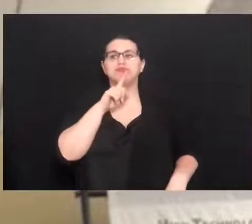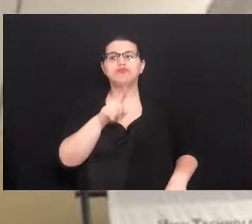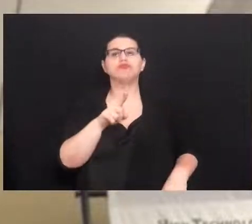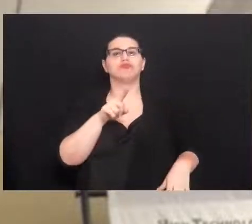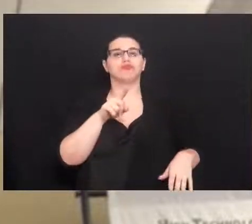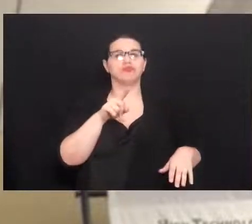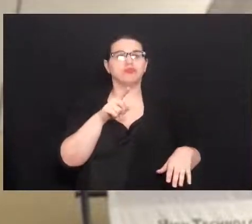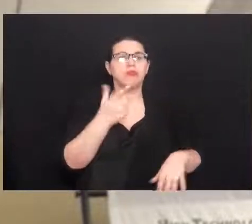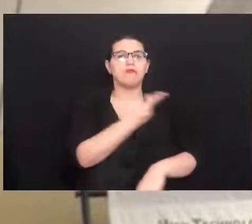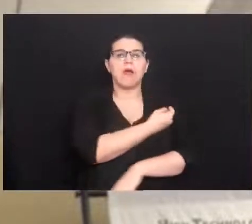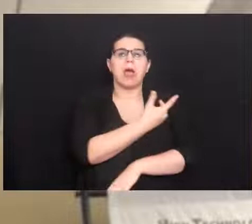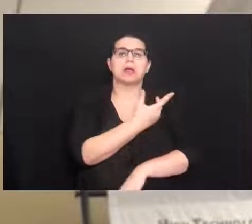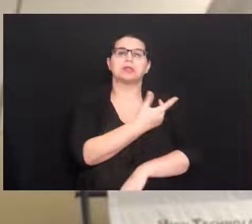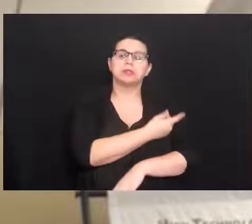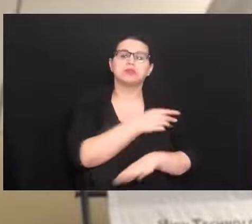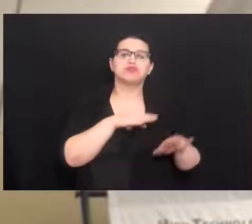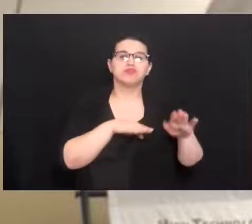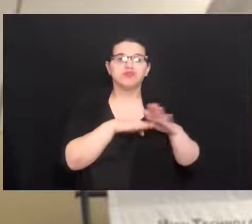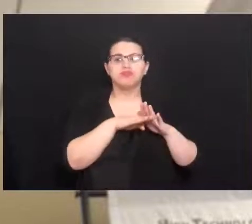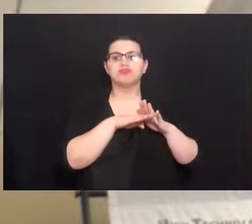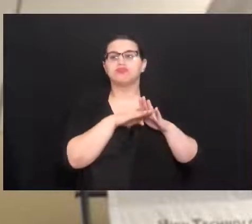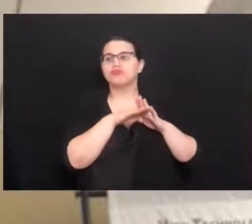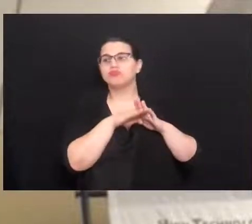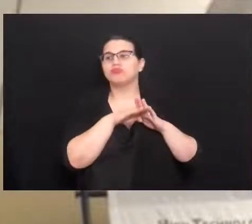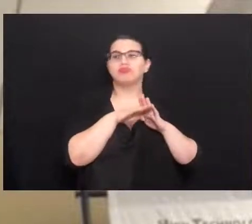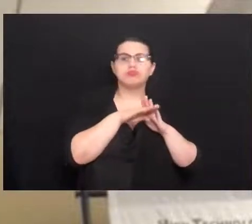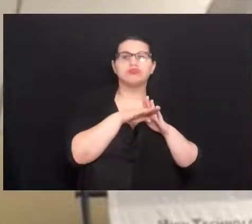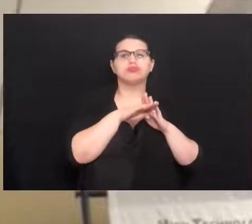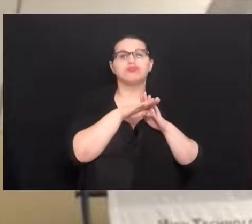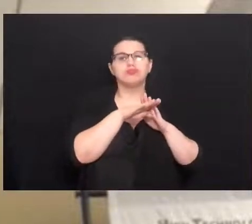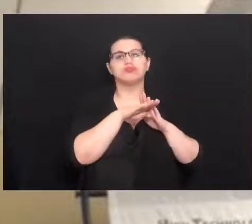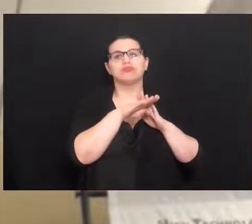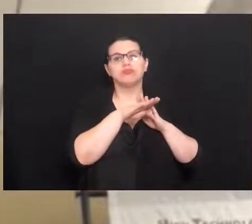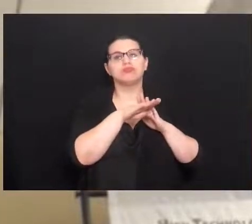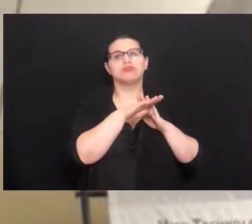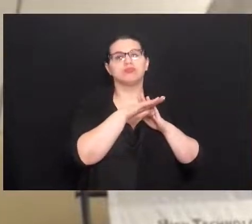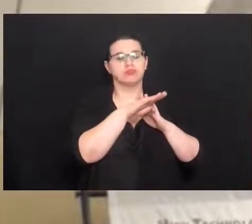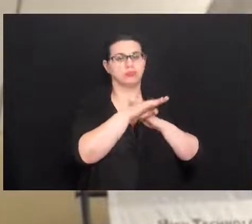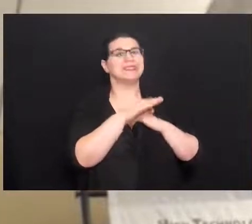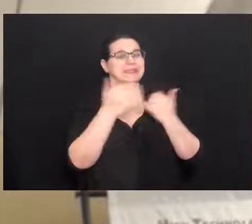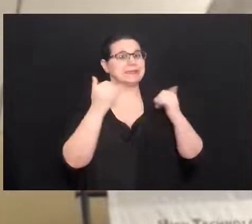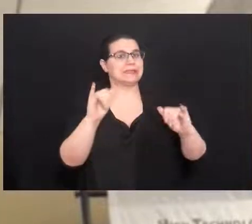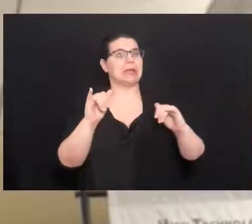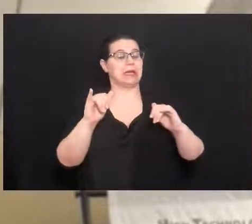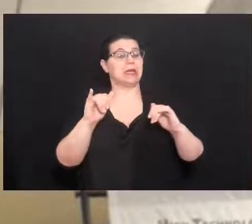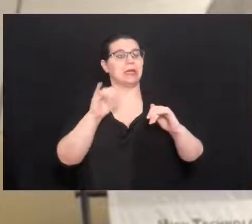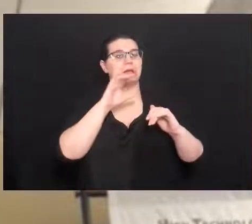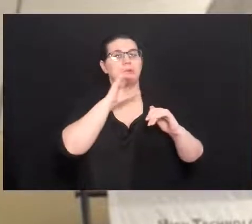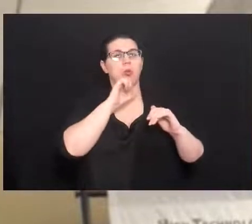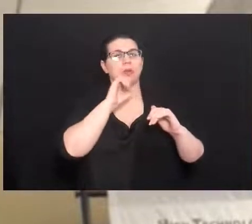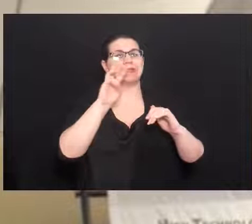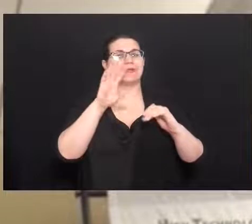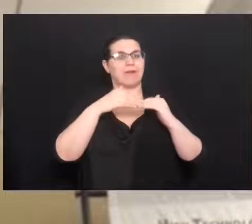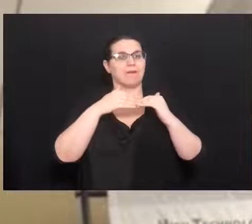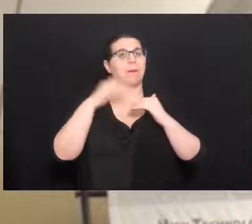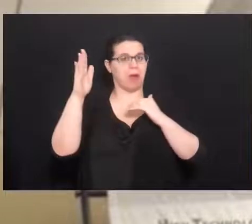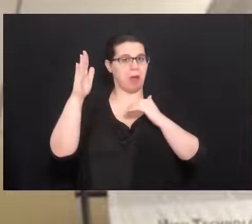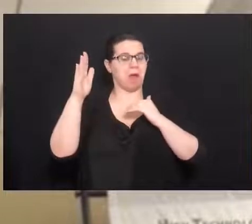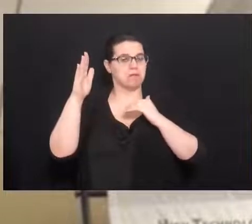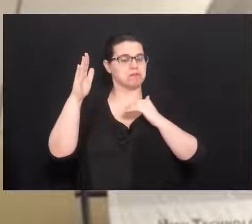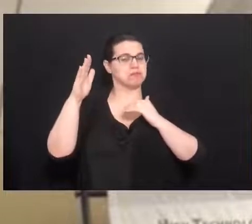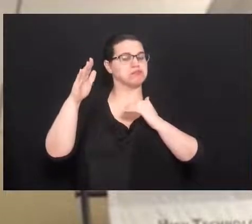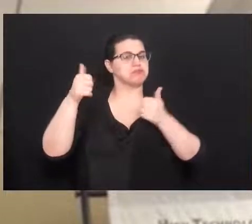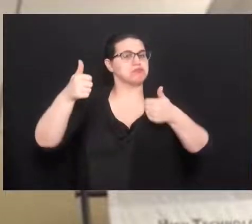our vaccination rates. As he pointed out, still in the age 65 and above, we continue to do